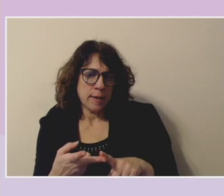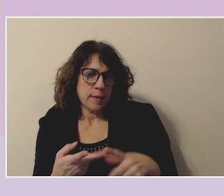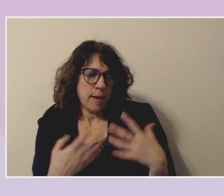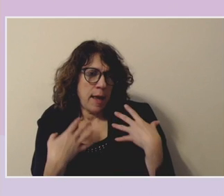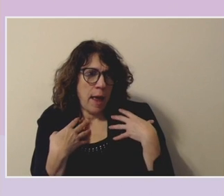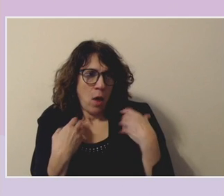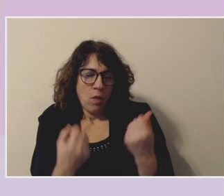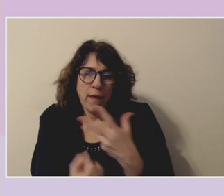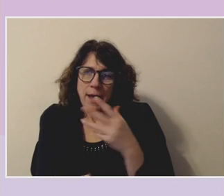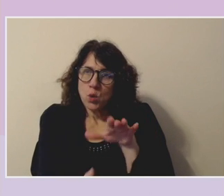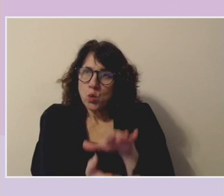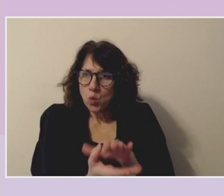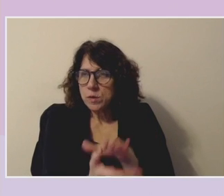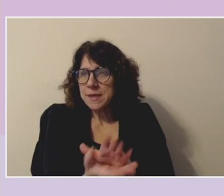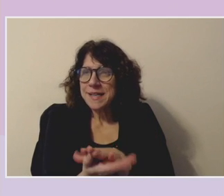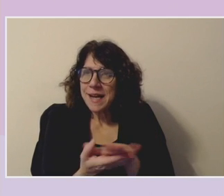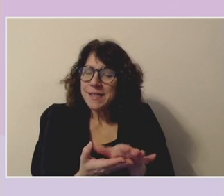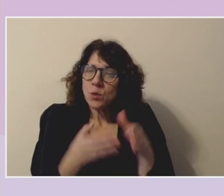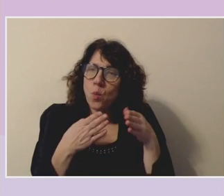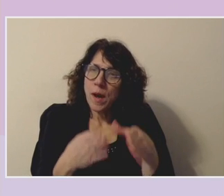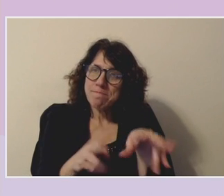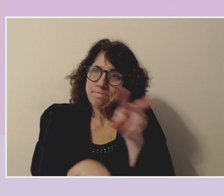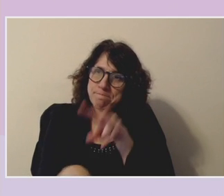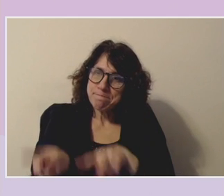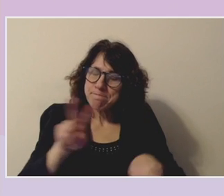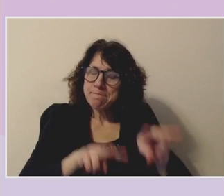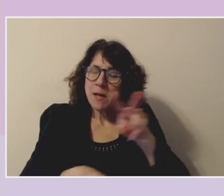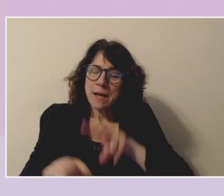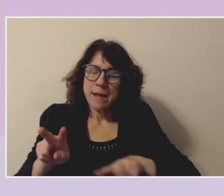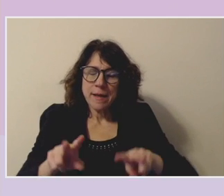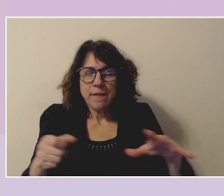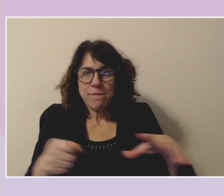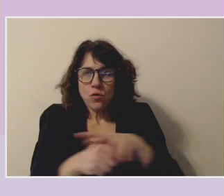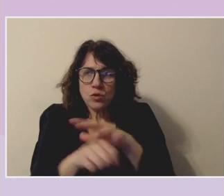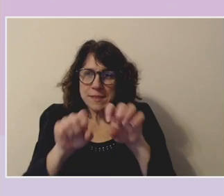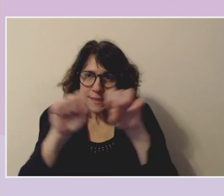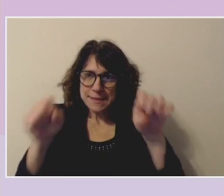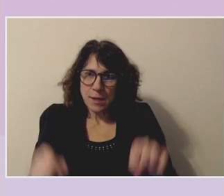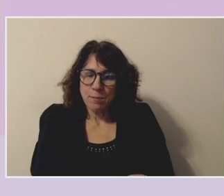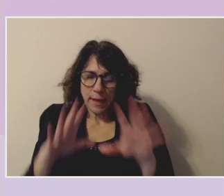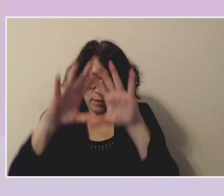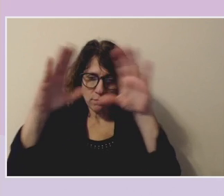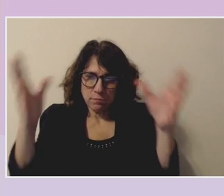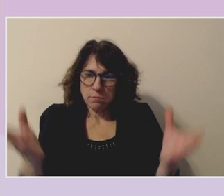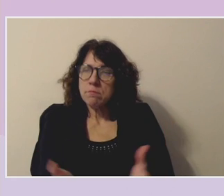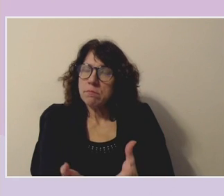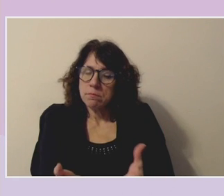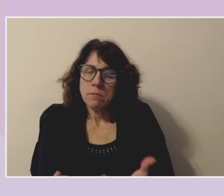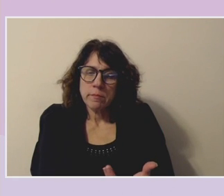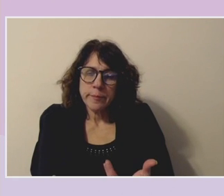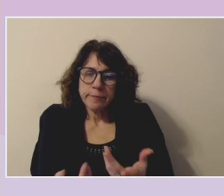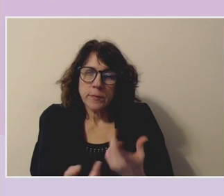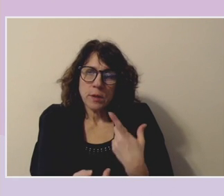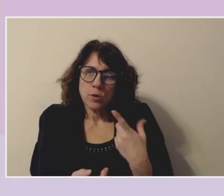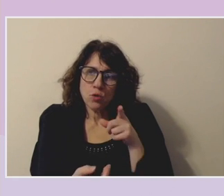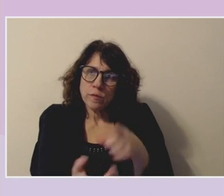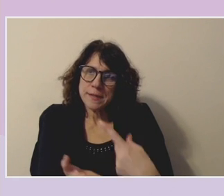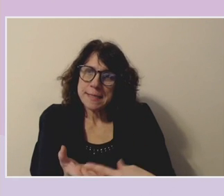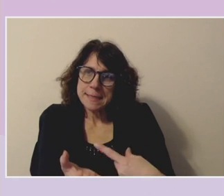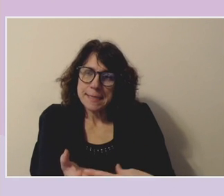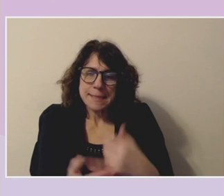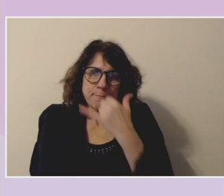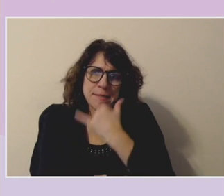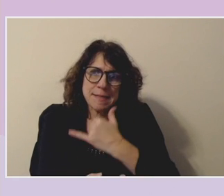is a really nice way of looking at that whole system all together. You talked about some of the mistakes that you've learned from, but what are